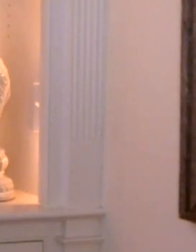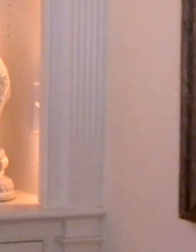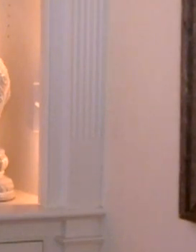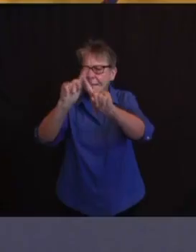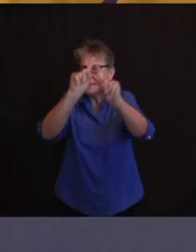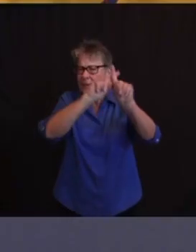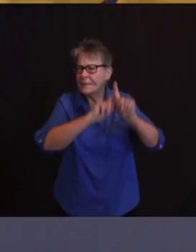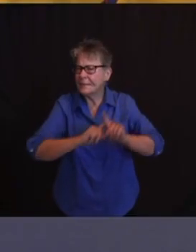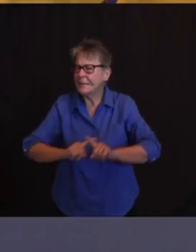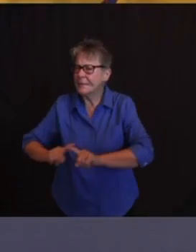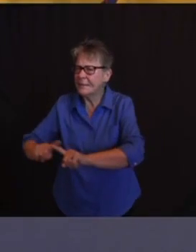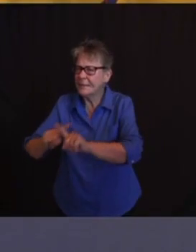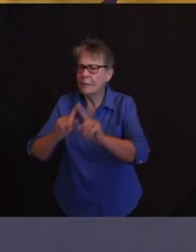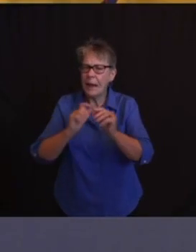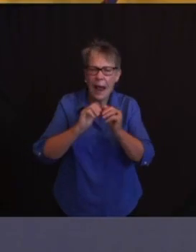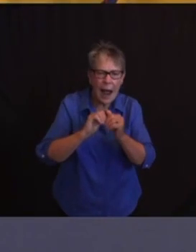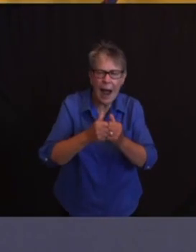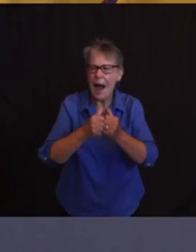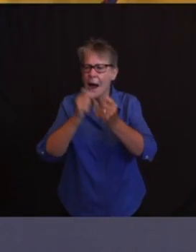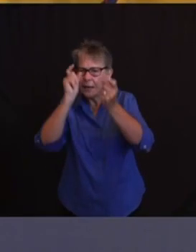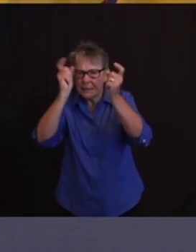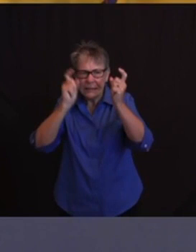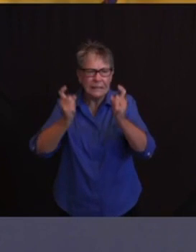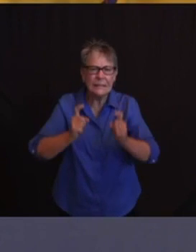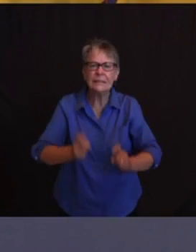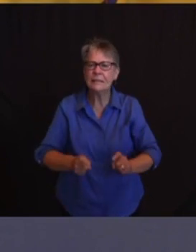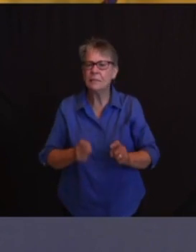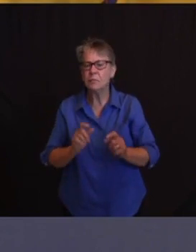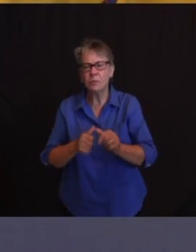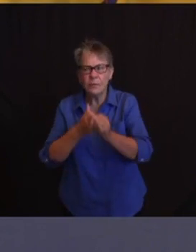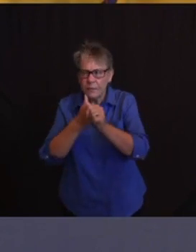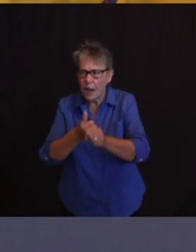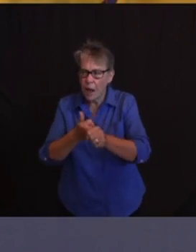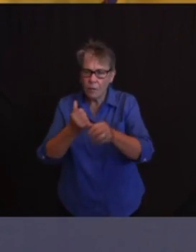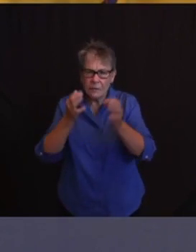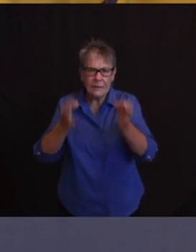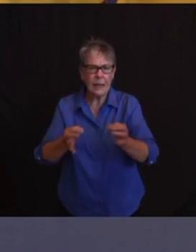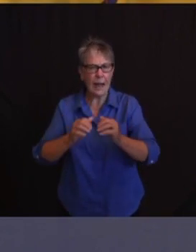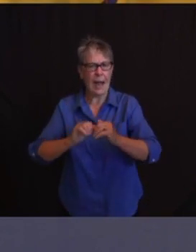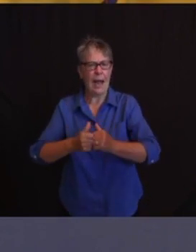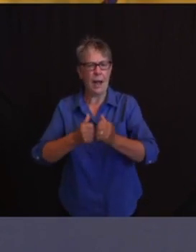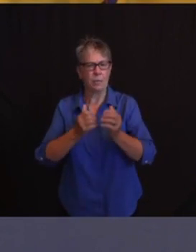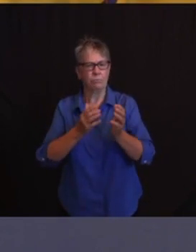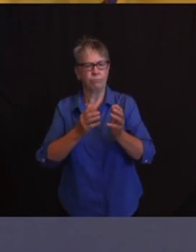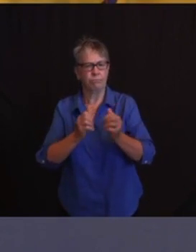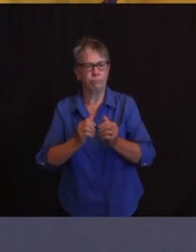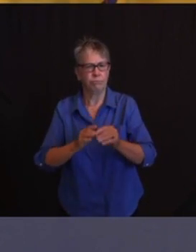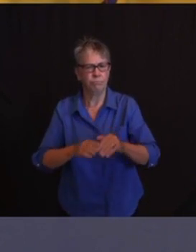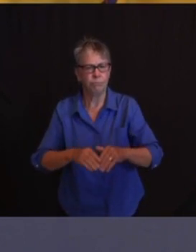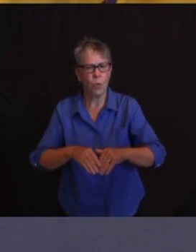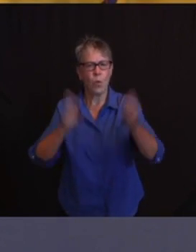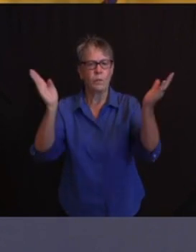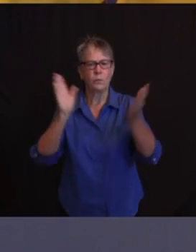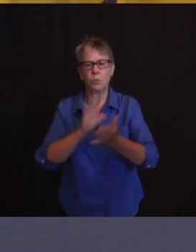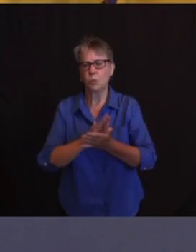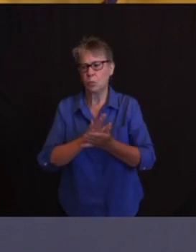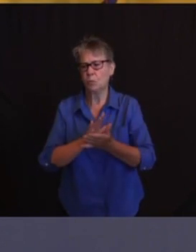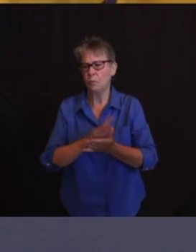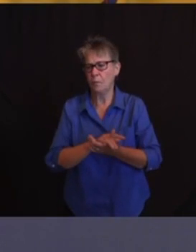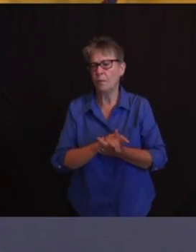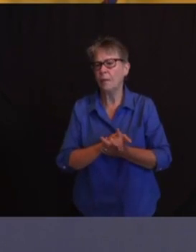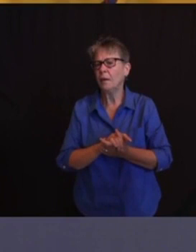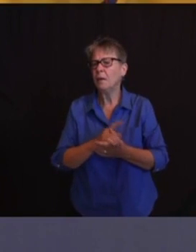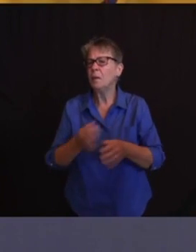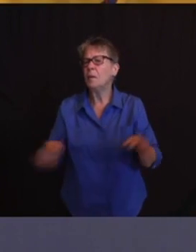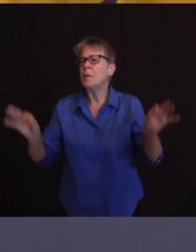safely. We're not going to be beaten or bludgeoned into doing this. We're going to do this. We're going to do it right, responsibly,